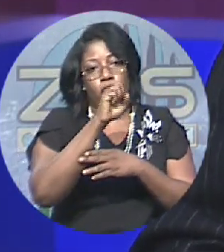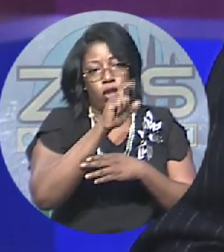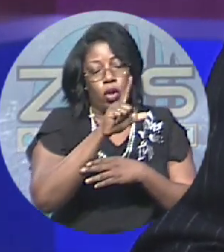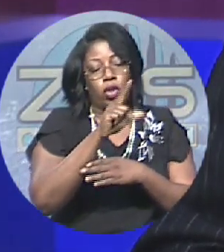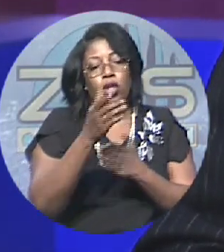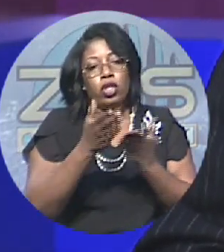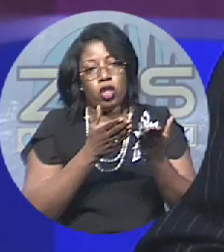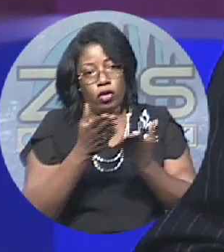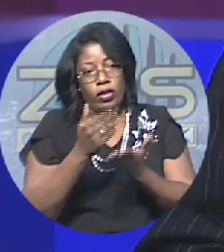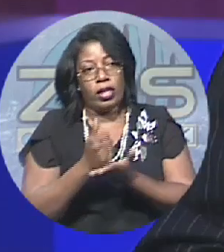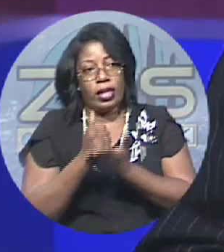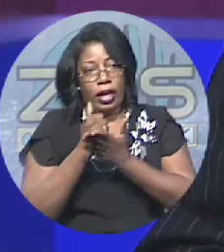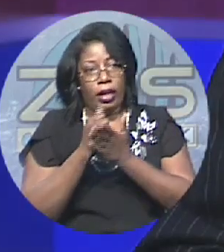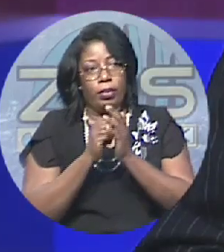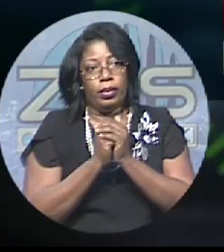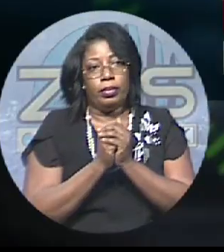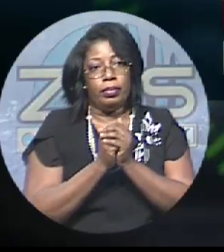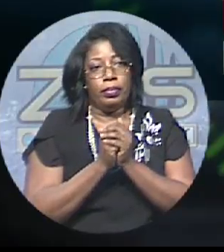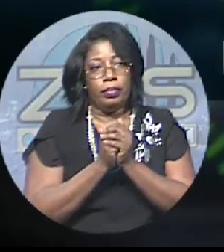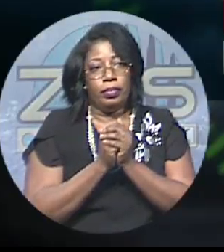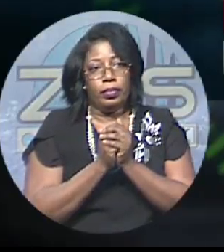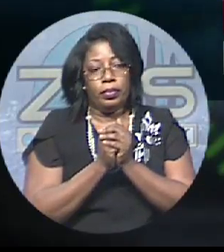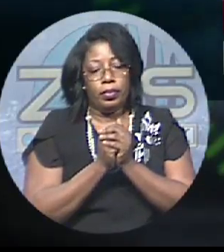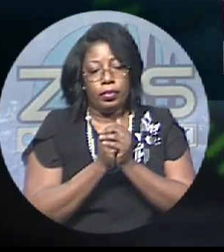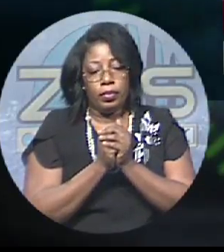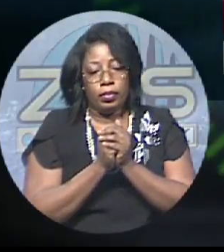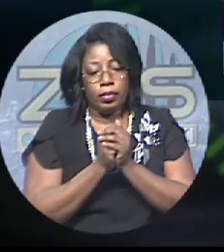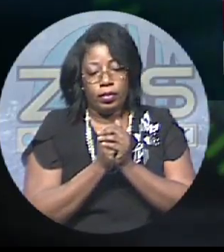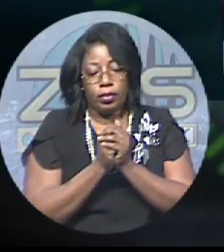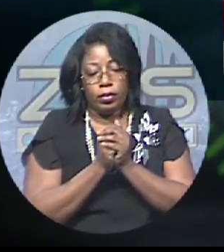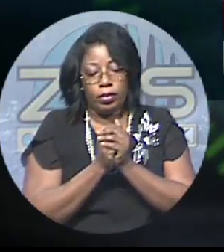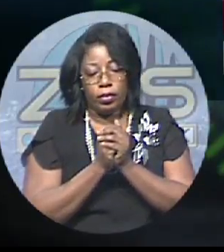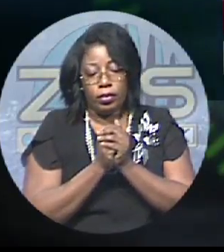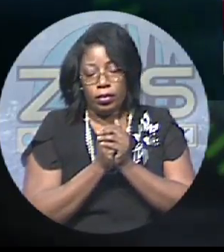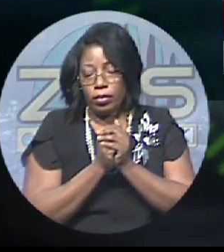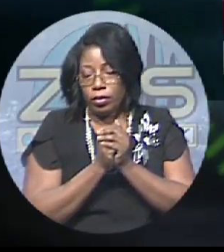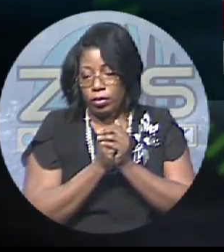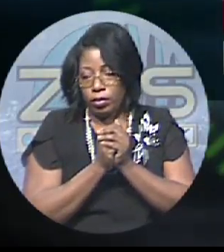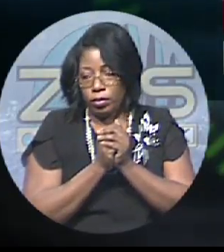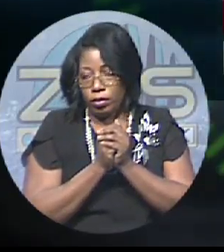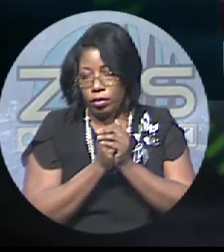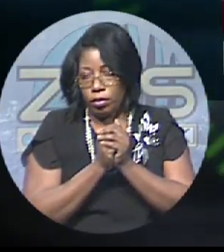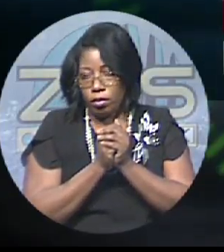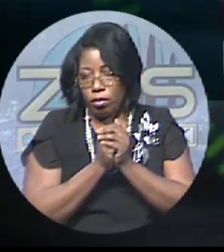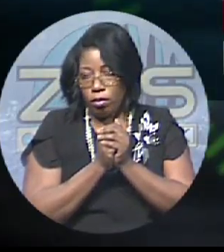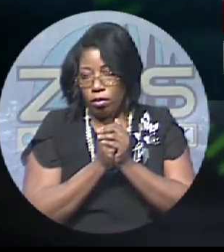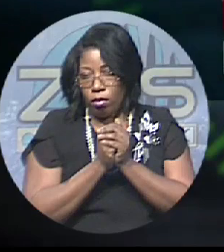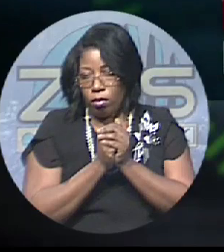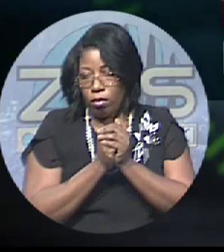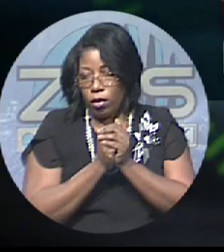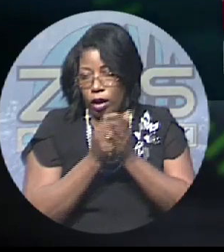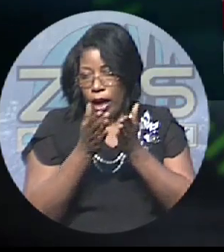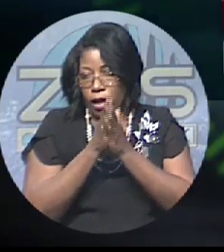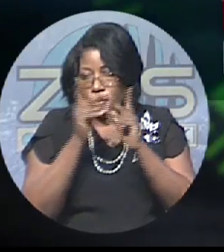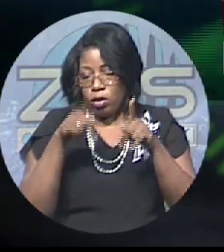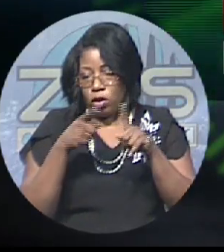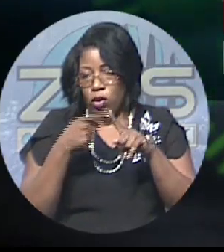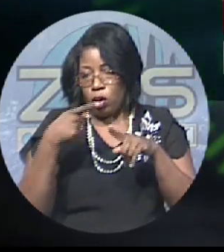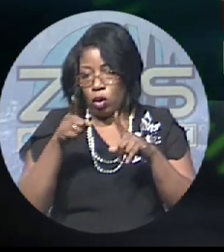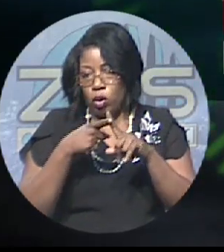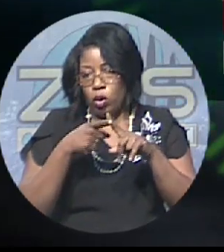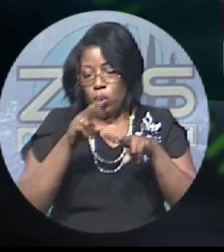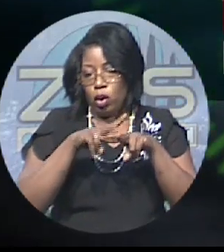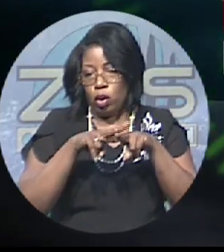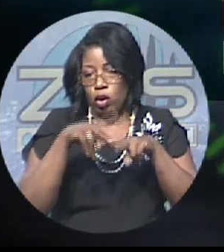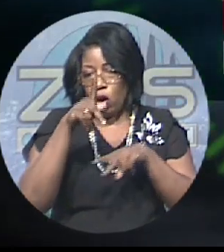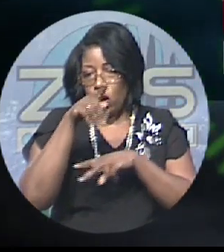assistance. The administrator, Ms. Puddle Bethel, is asking that persons from Pettis to Salt Horn, they meet at the